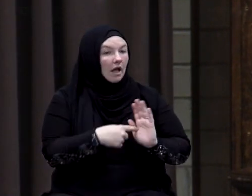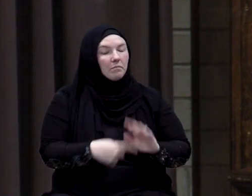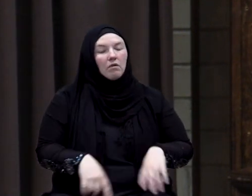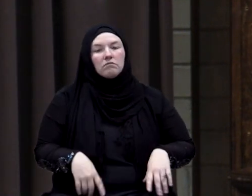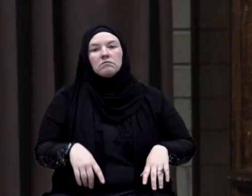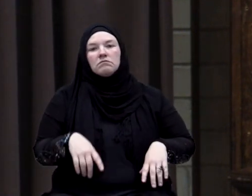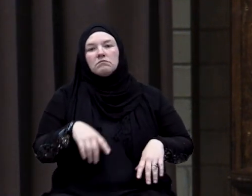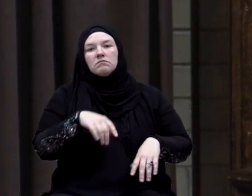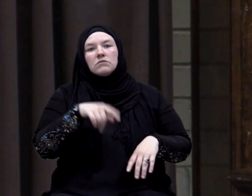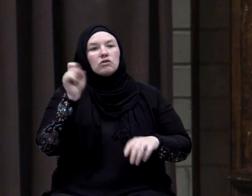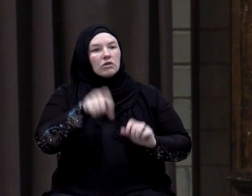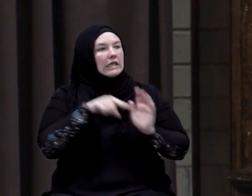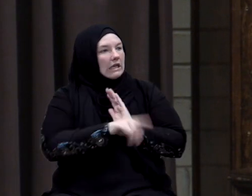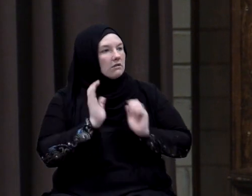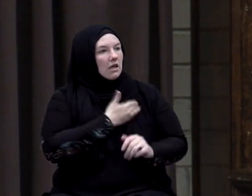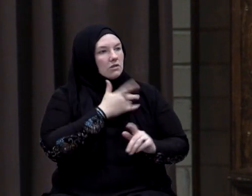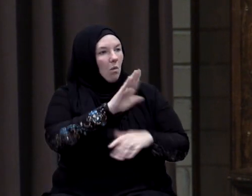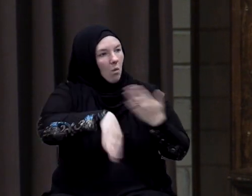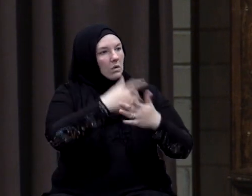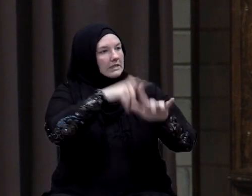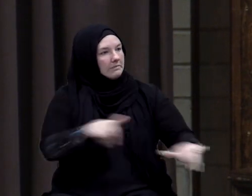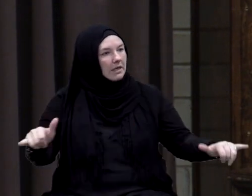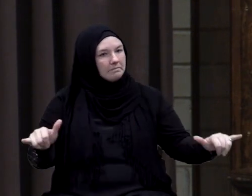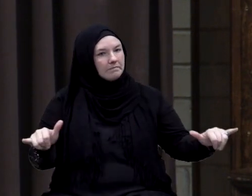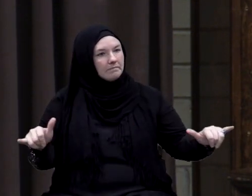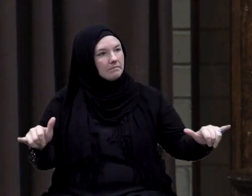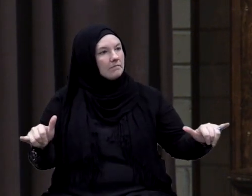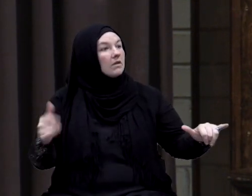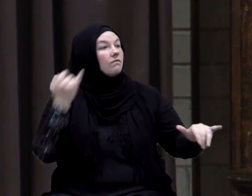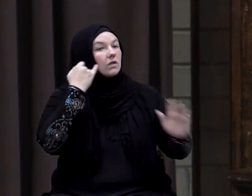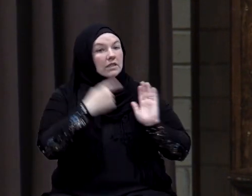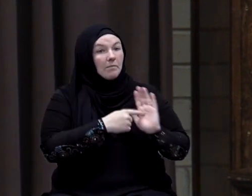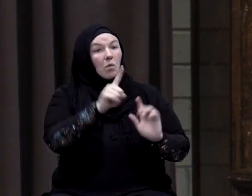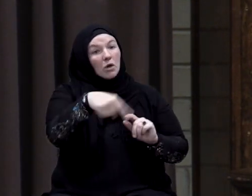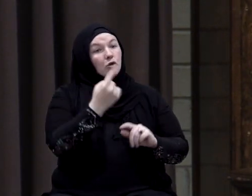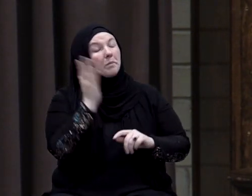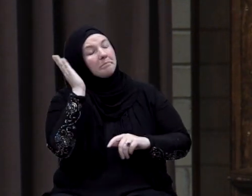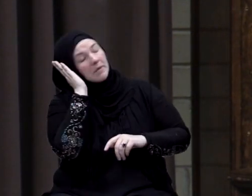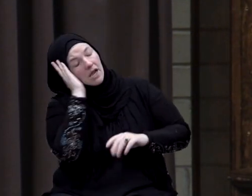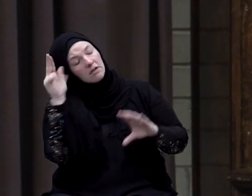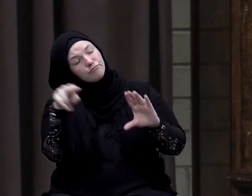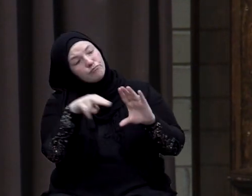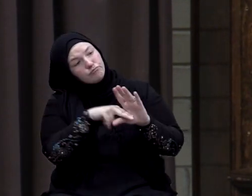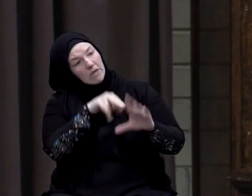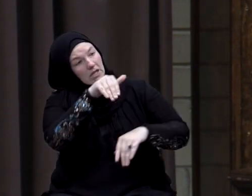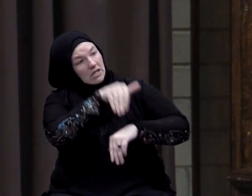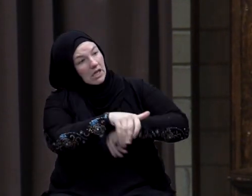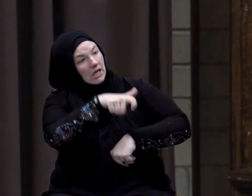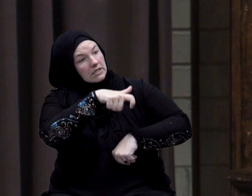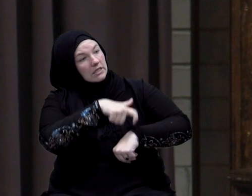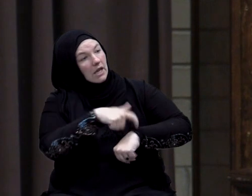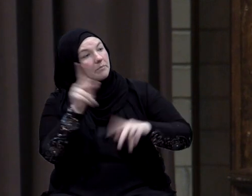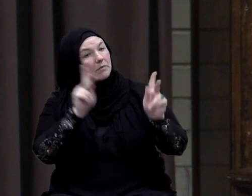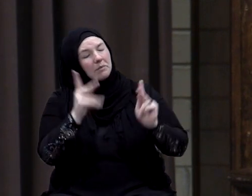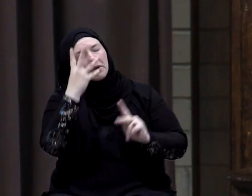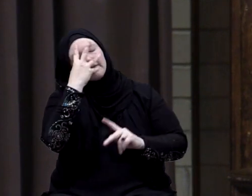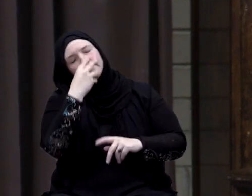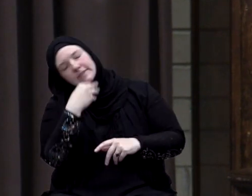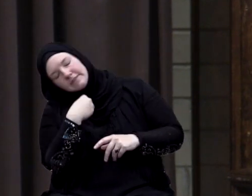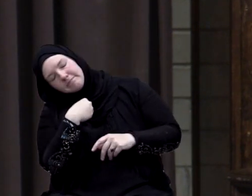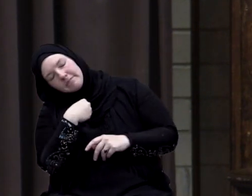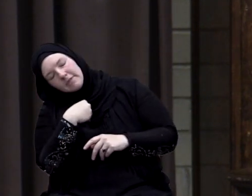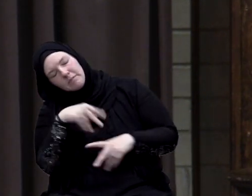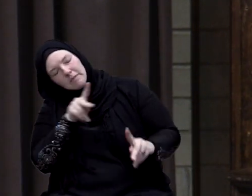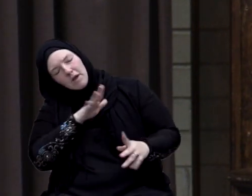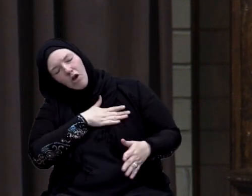sleepy and they are taken out and they do not wake up. Have you heard about people dying when they are